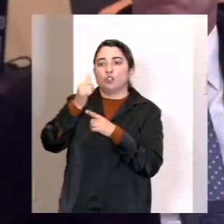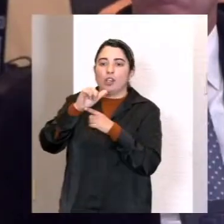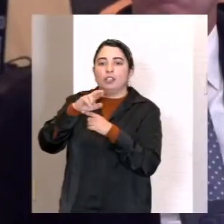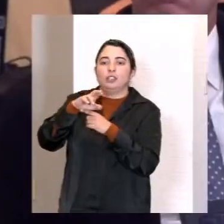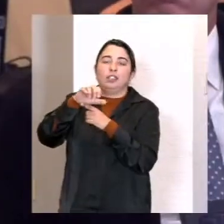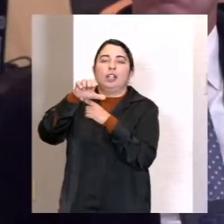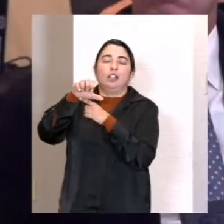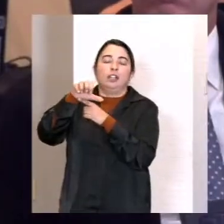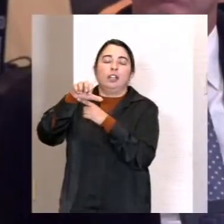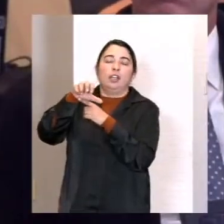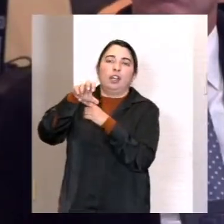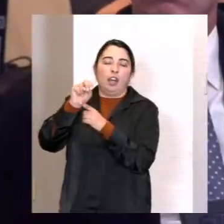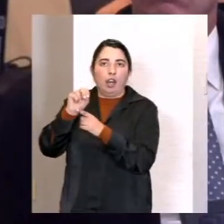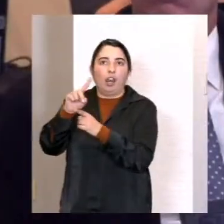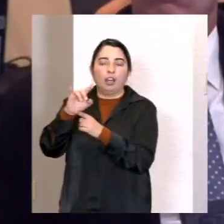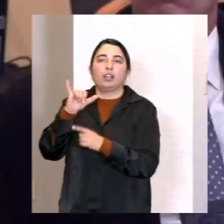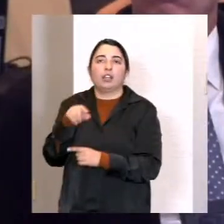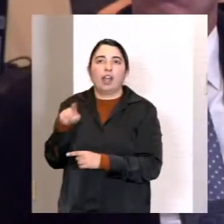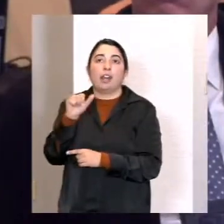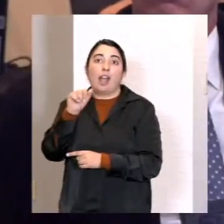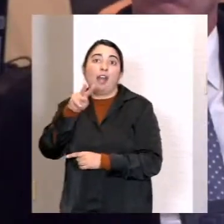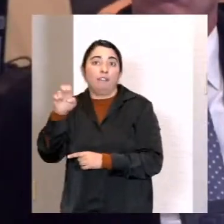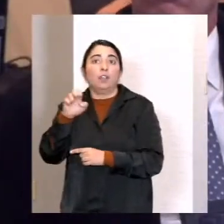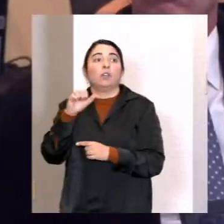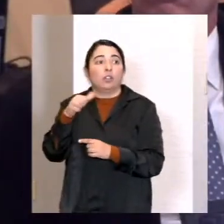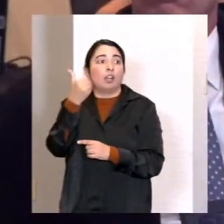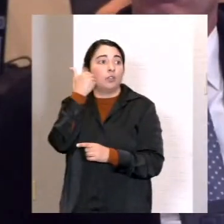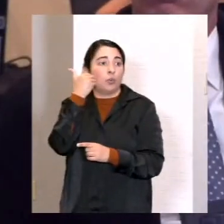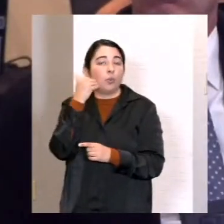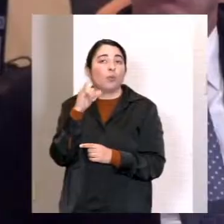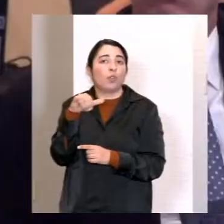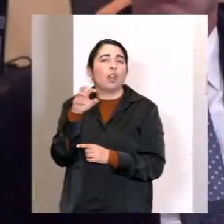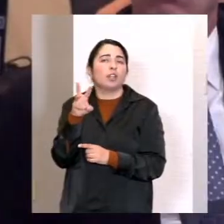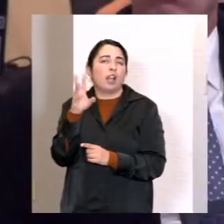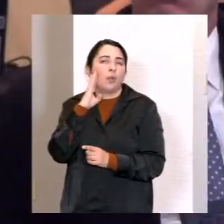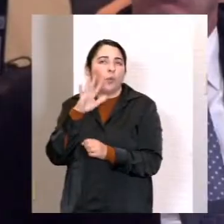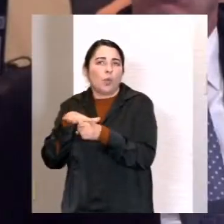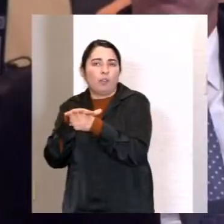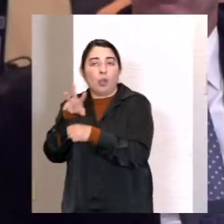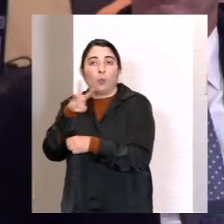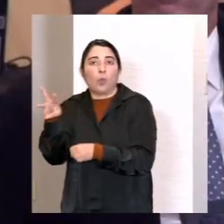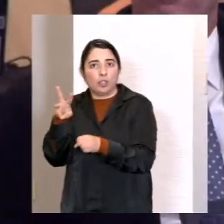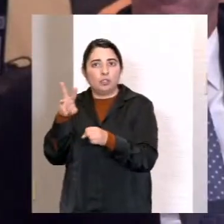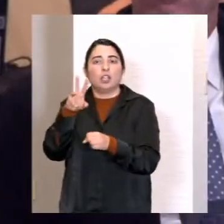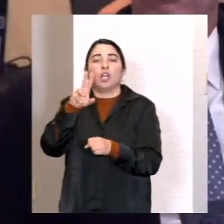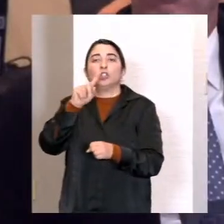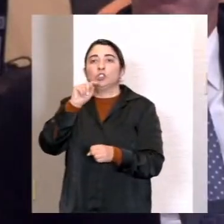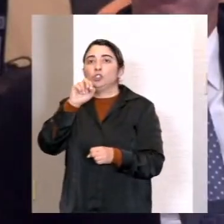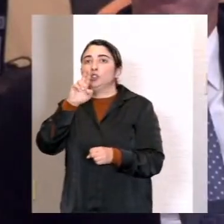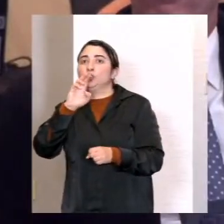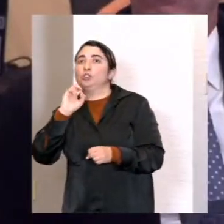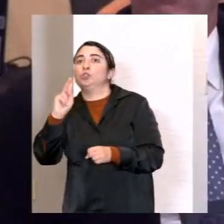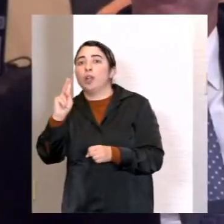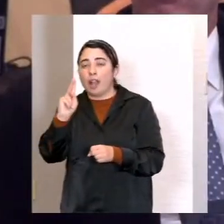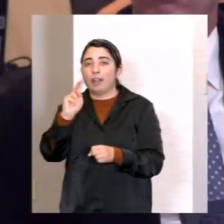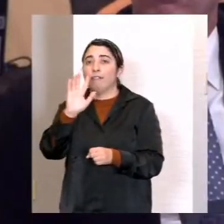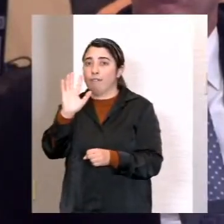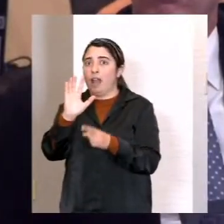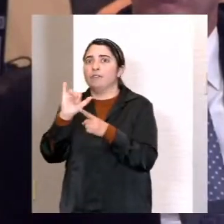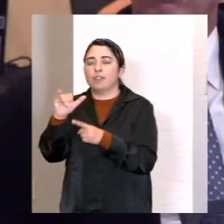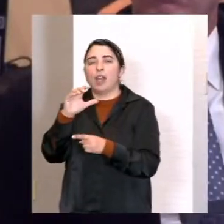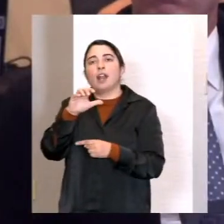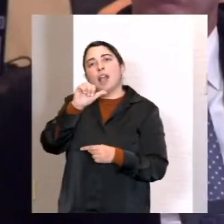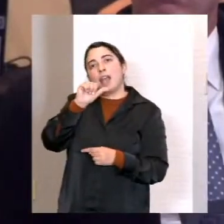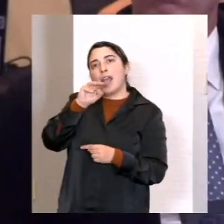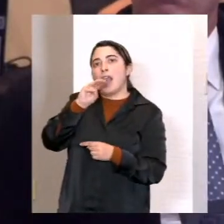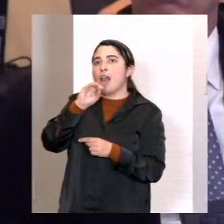supposedly that has room on the west hand, just west of Track 5, New Jersey Transit's Track 5, Amtrak's Track